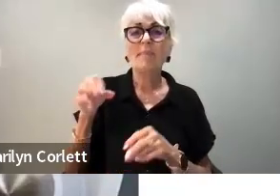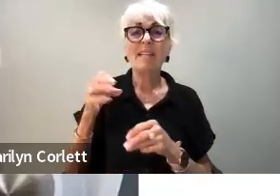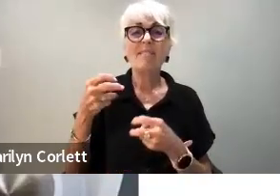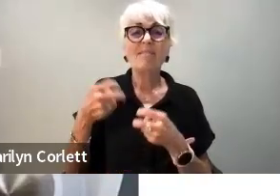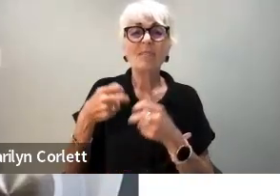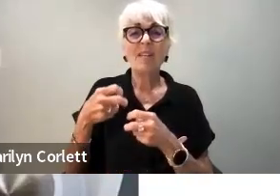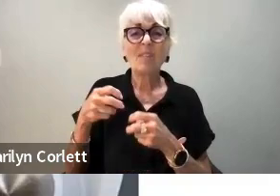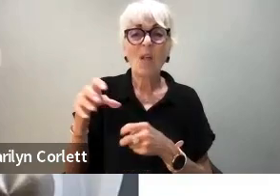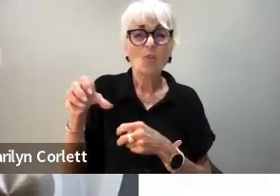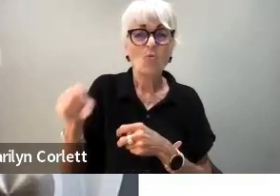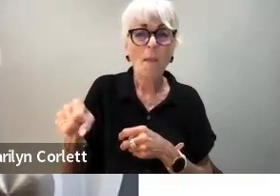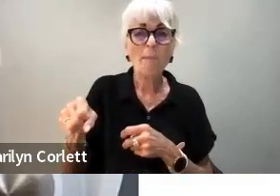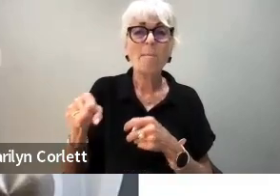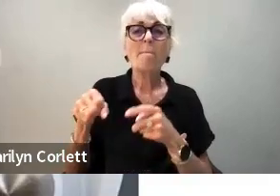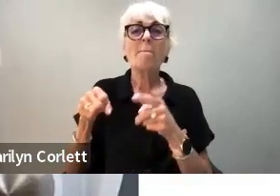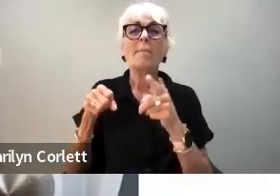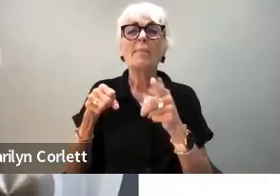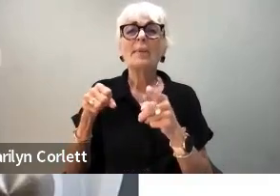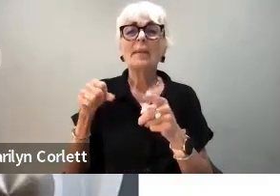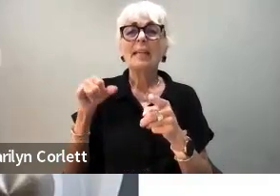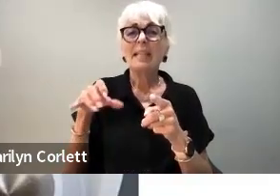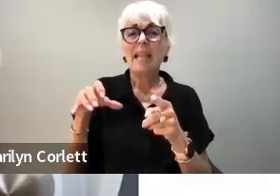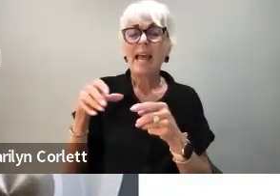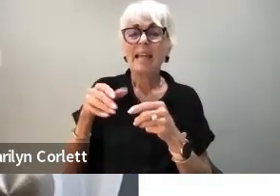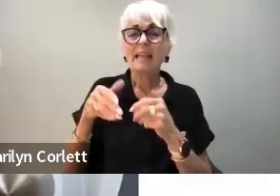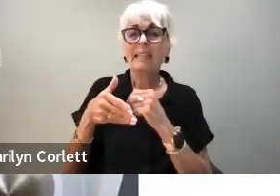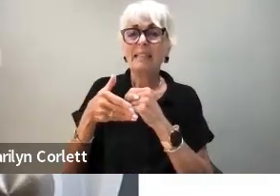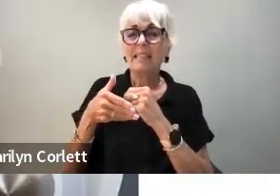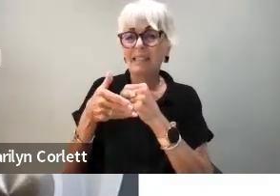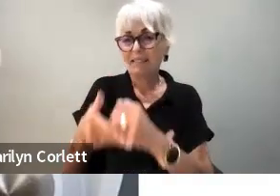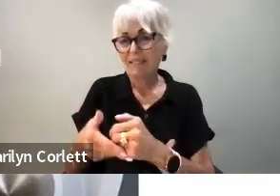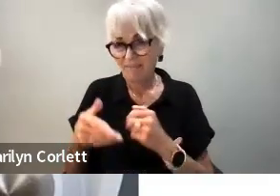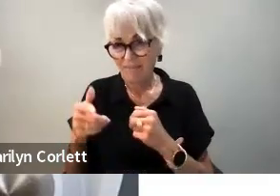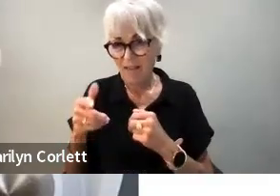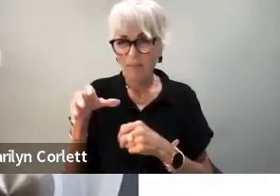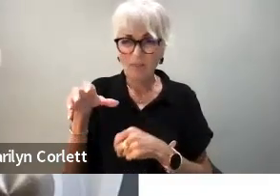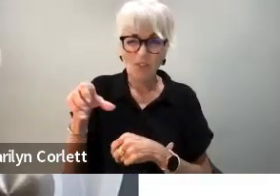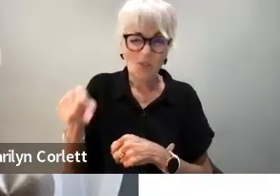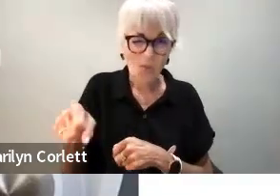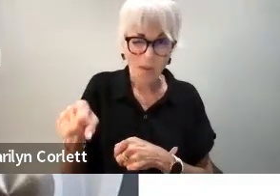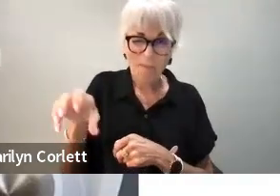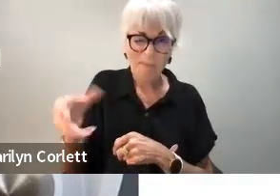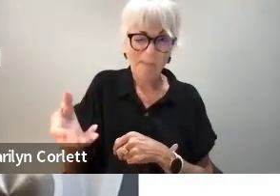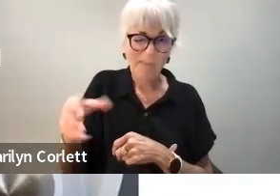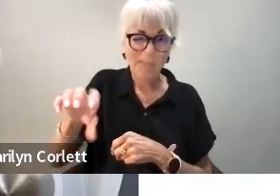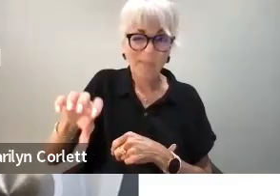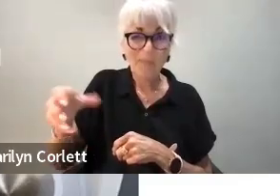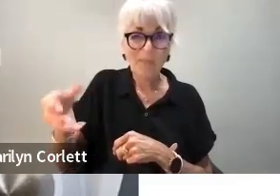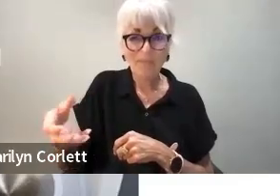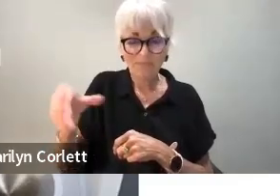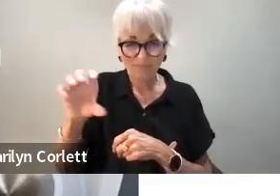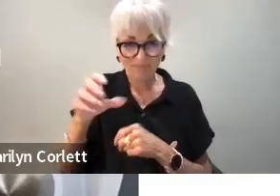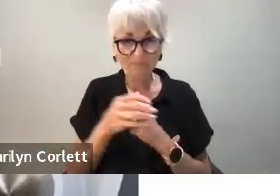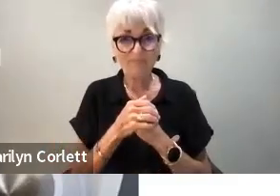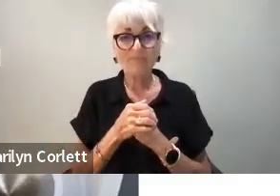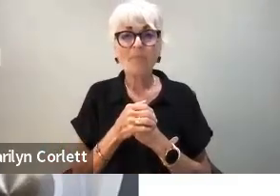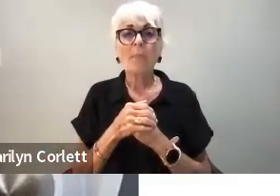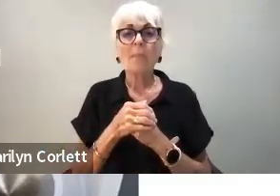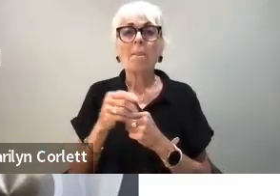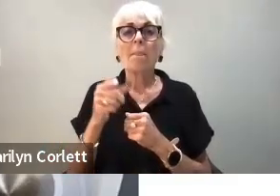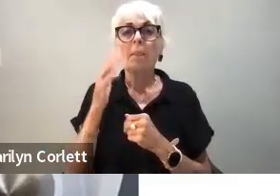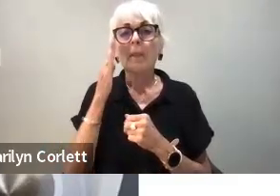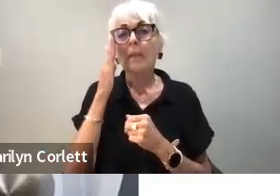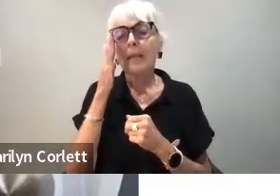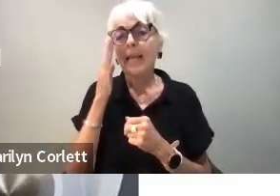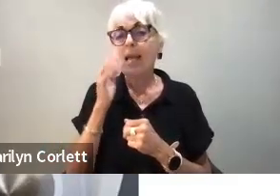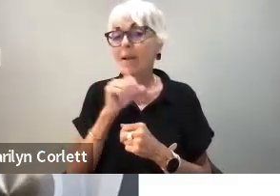doorknob. It's just kind of like a grip that gives them the extra grip, I guess, to open it. And then something as simple